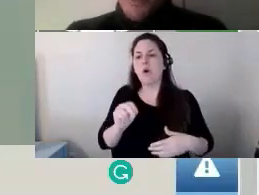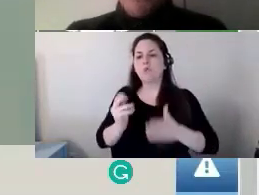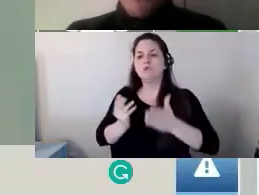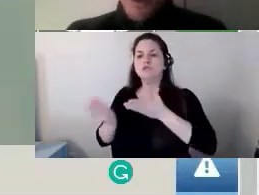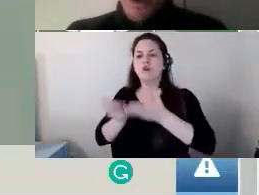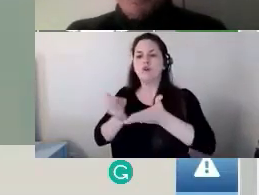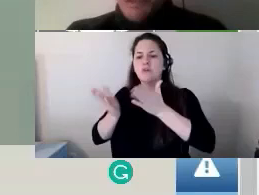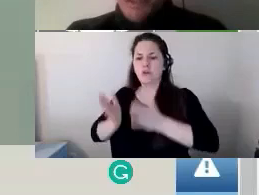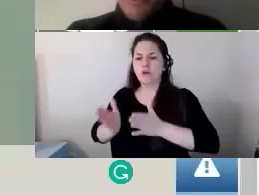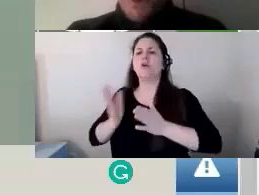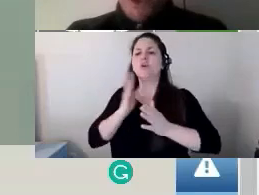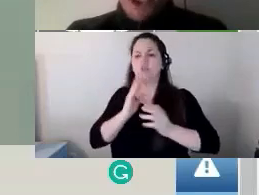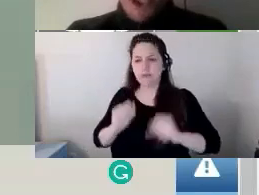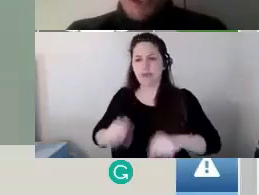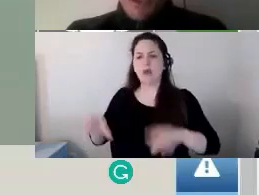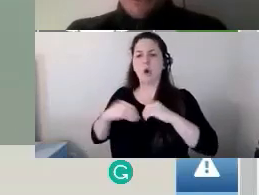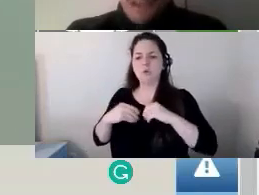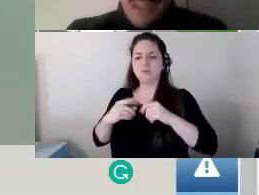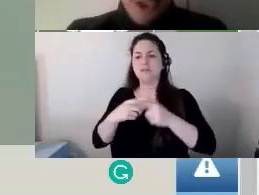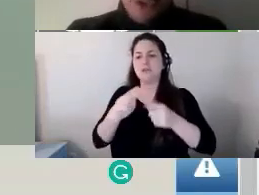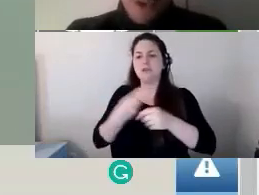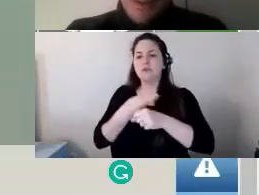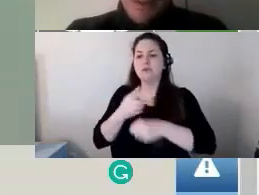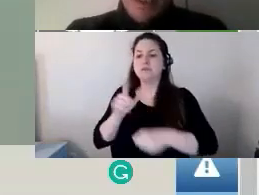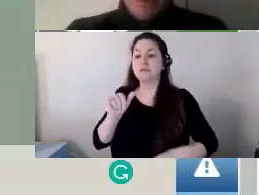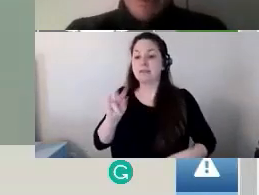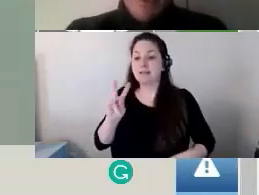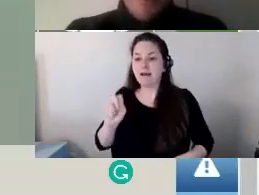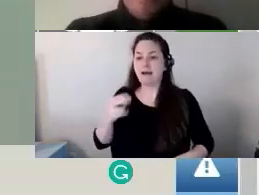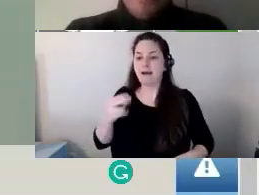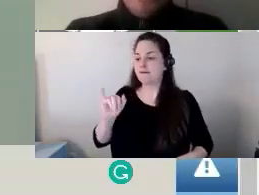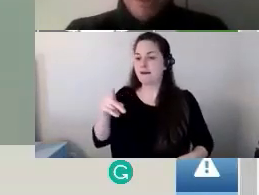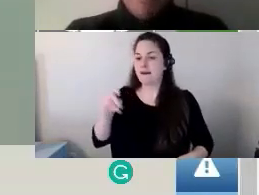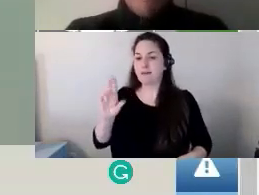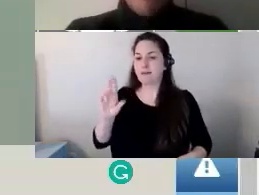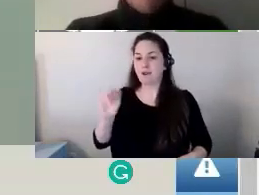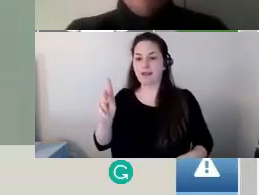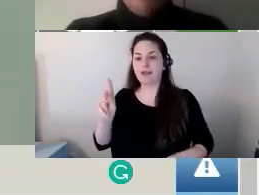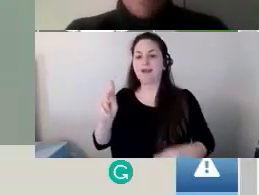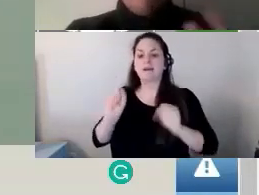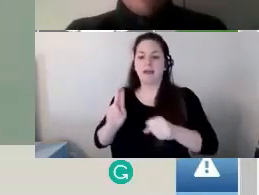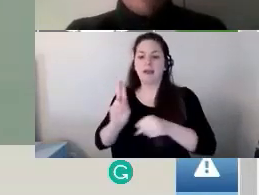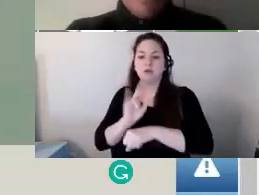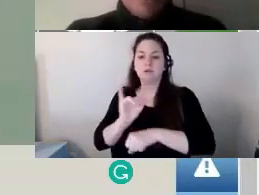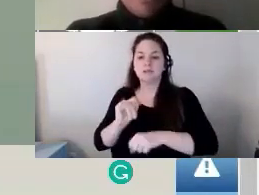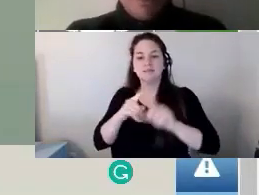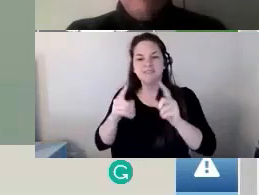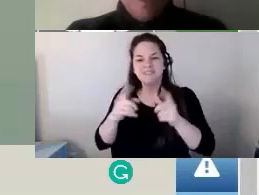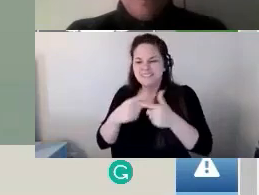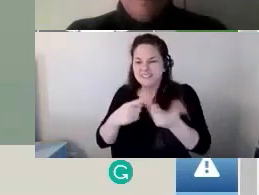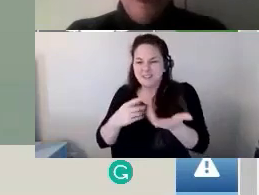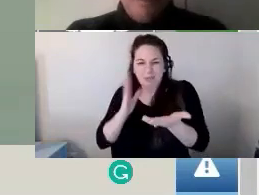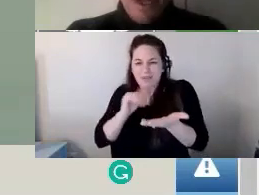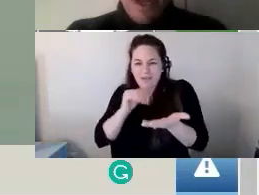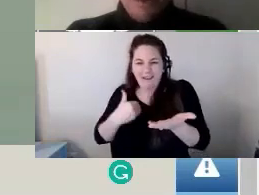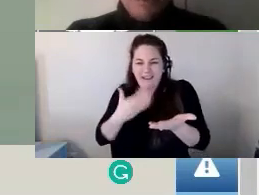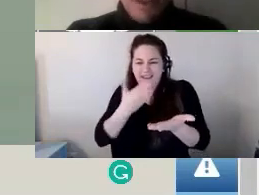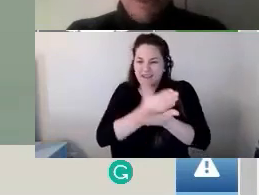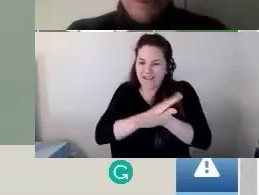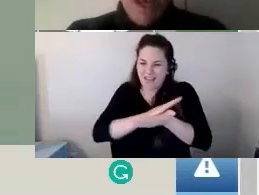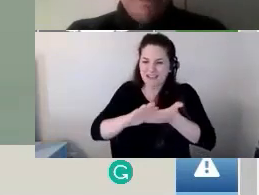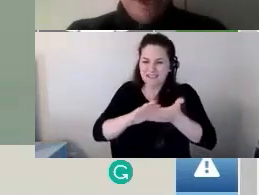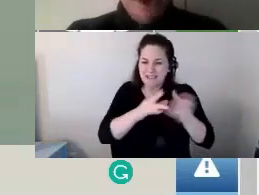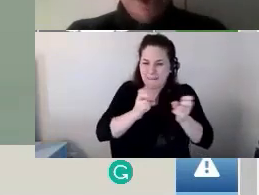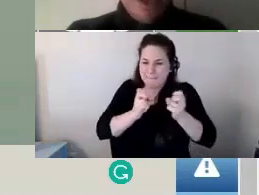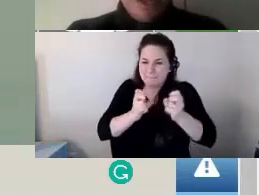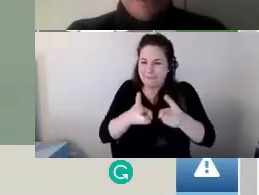the live hyperlink function to link to it. But then you won't have this nice embedded thumbnail like